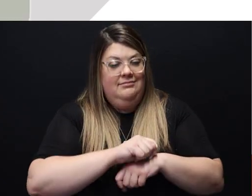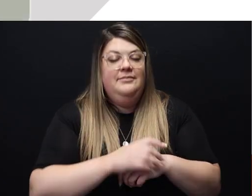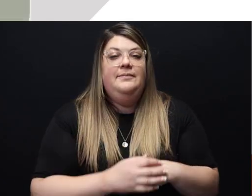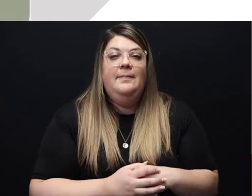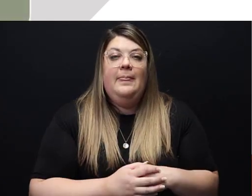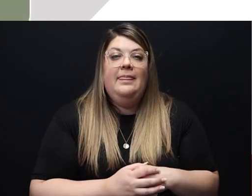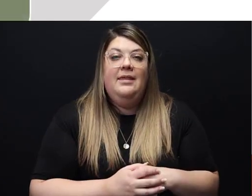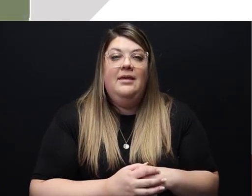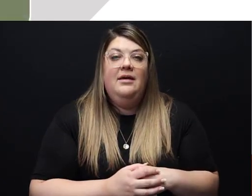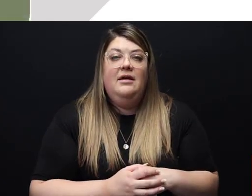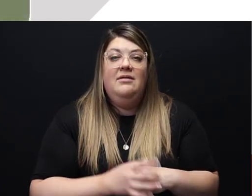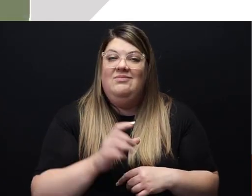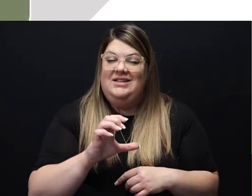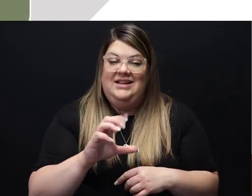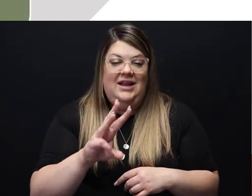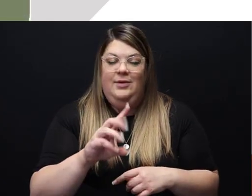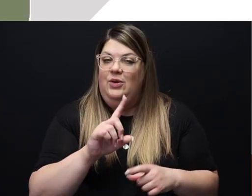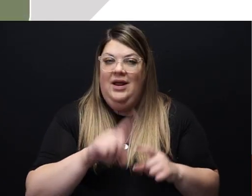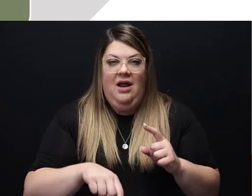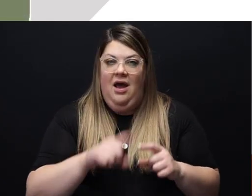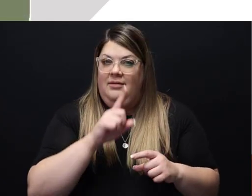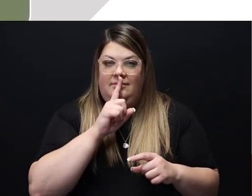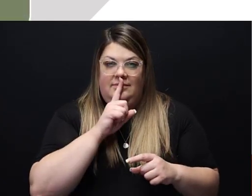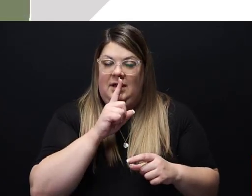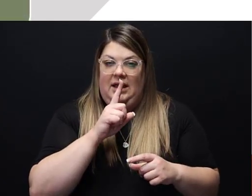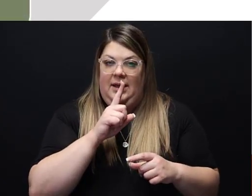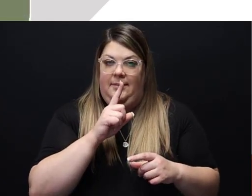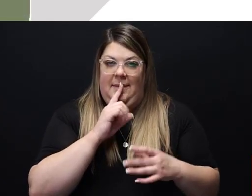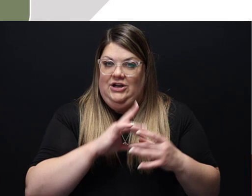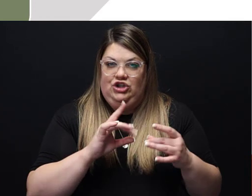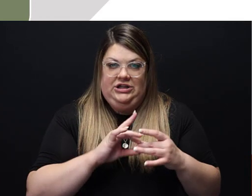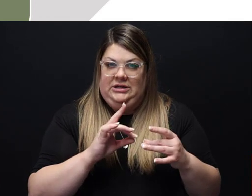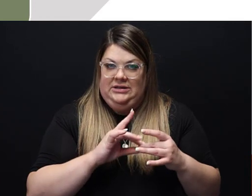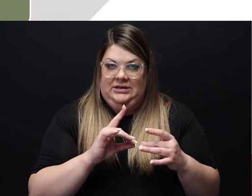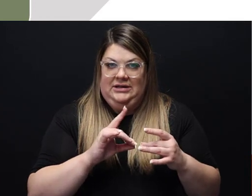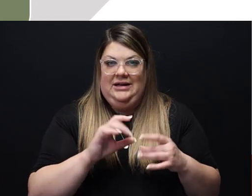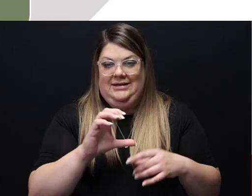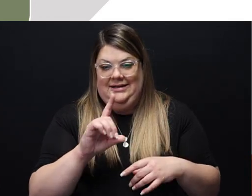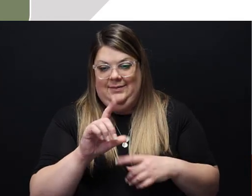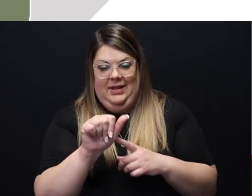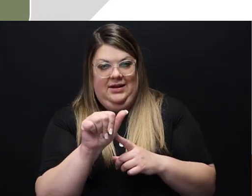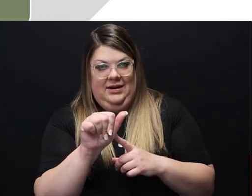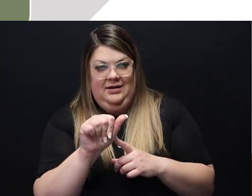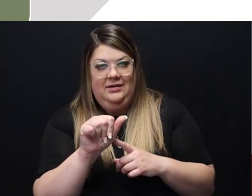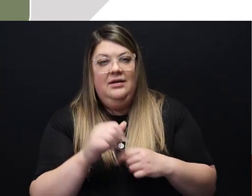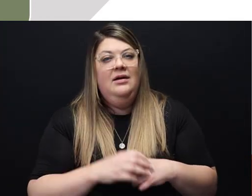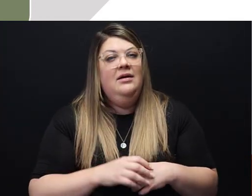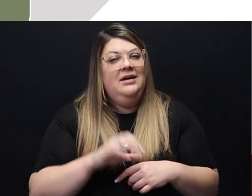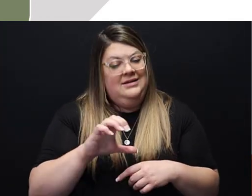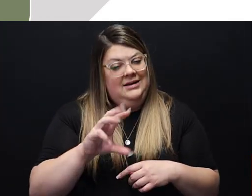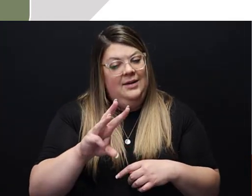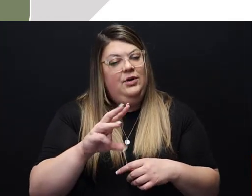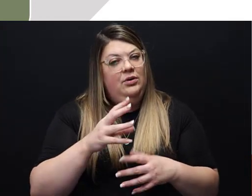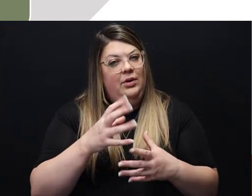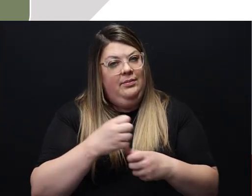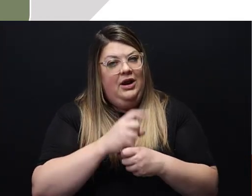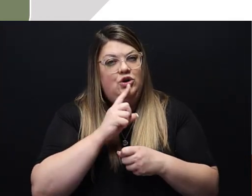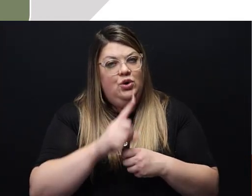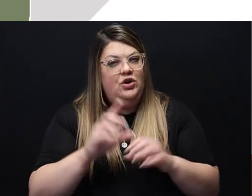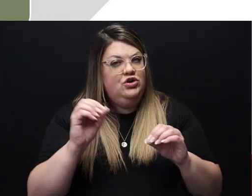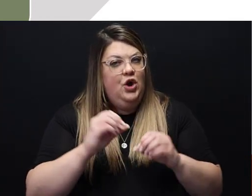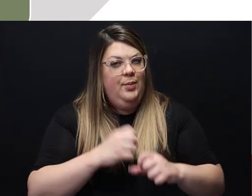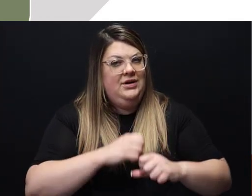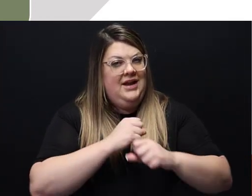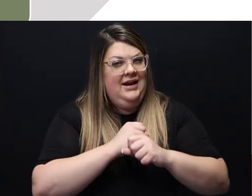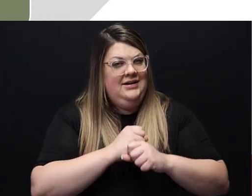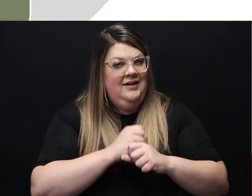CW may not ask about or reference a disability. The inquiry is to ensure that there are no protected underlying cause related to